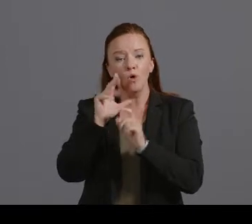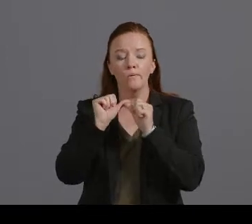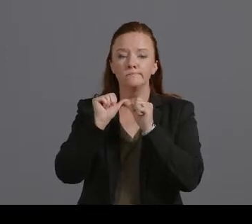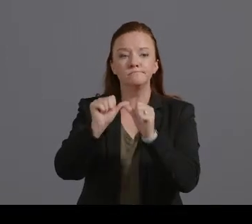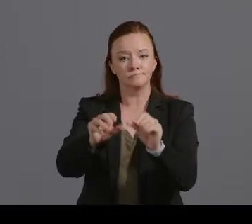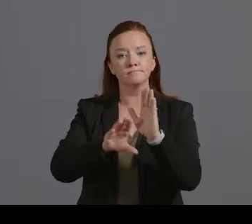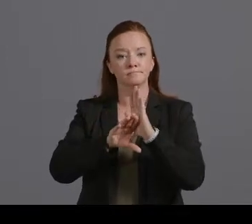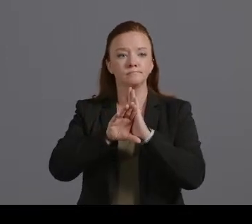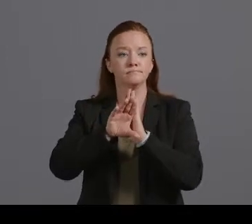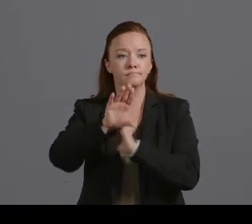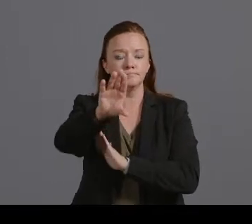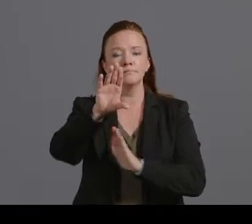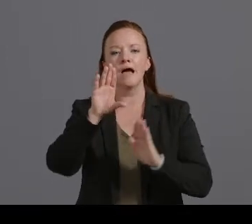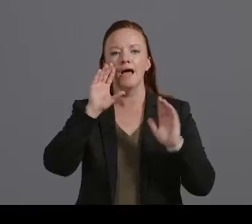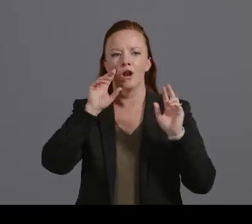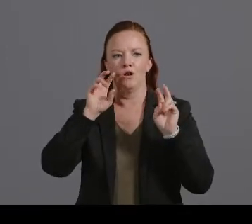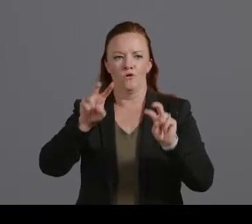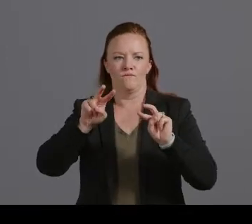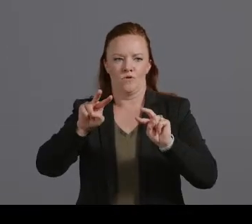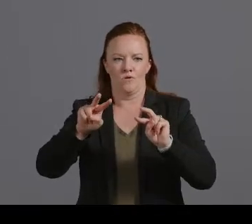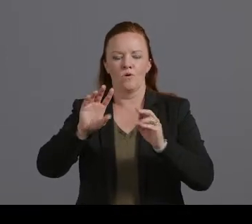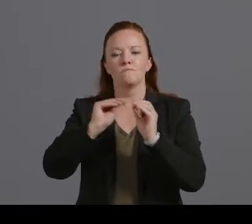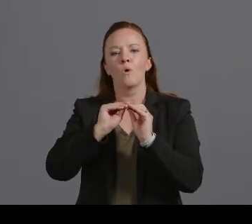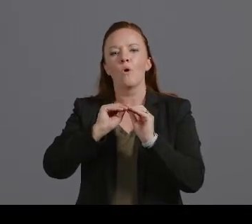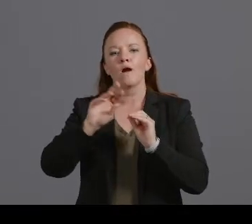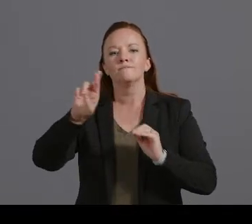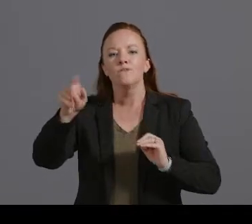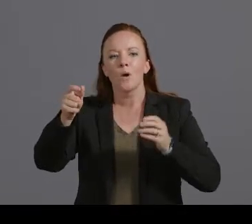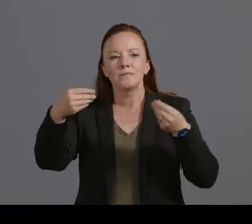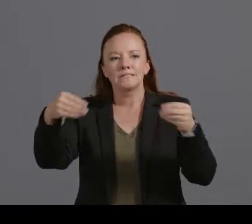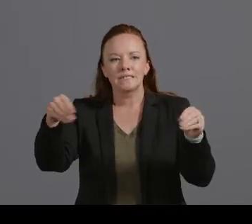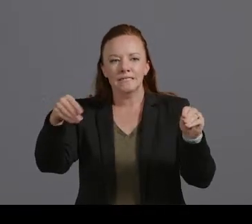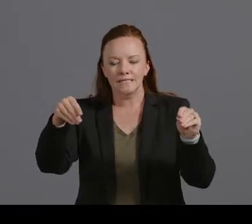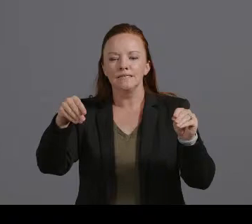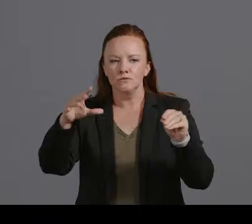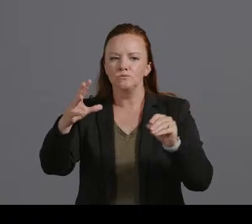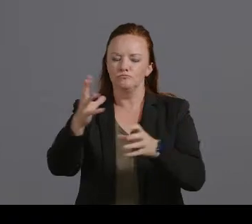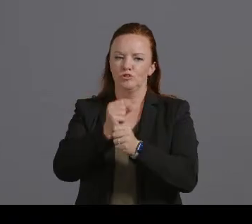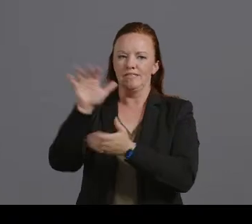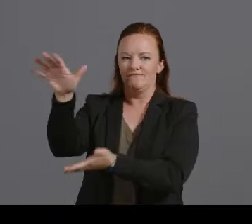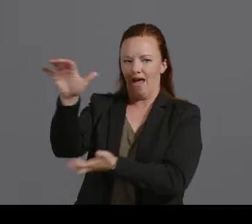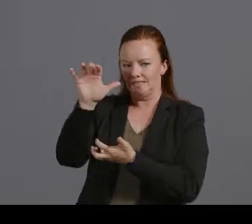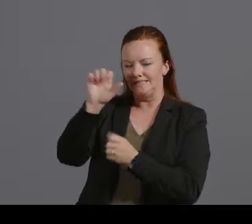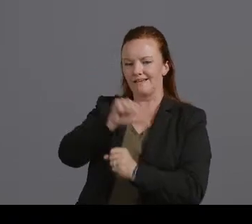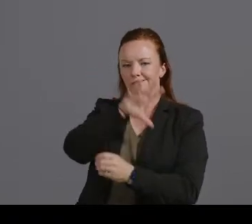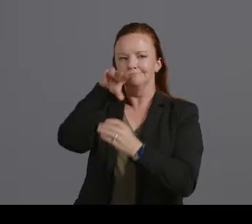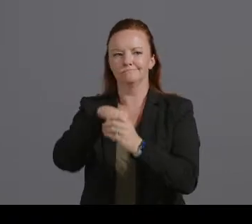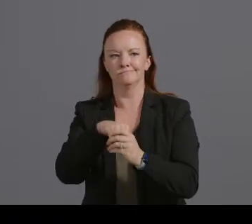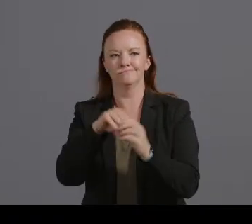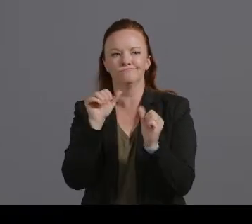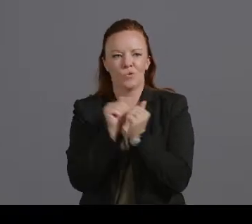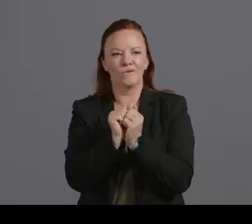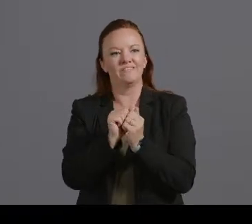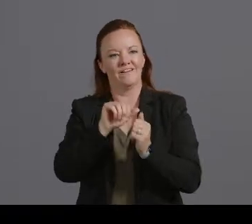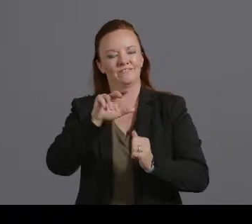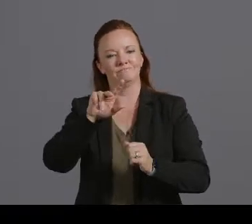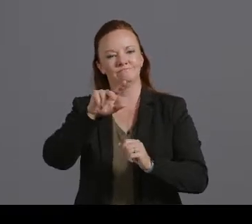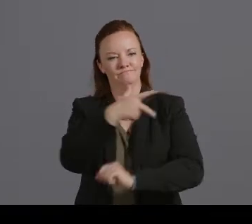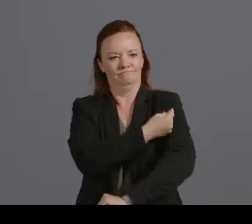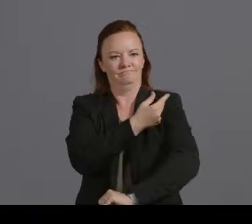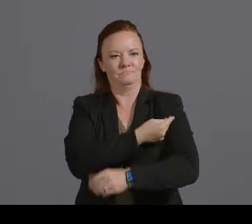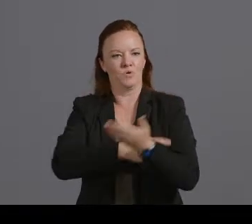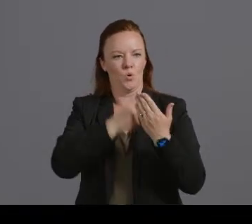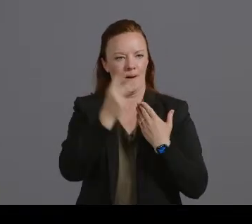more pharmacies getting vaccine to participate in the retail pharmacy program. And so Fry's, Albertsons,